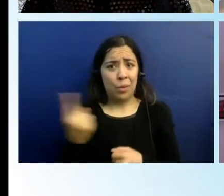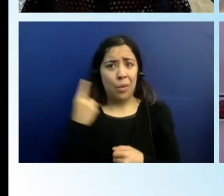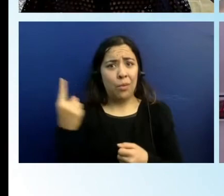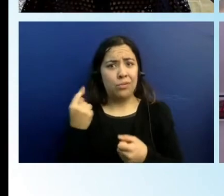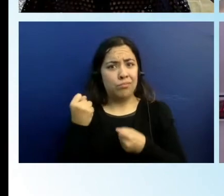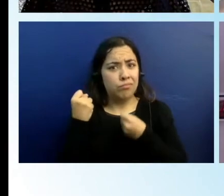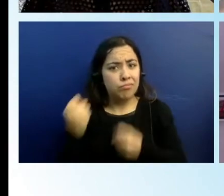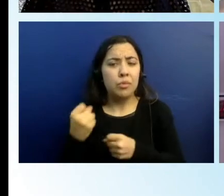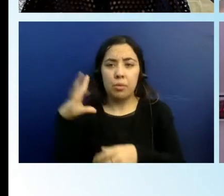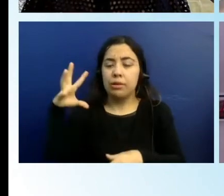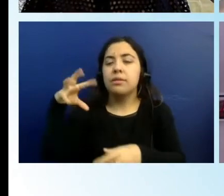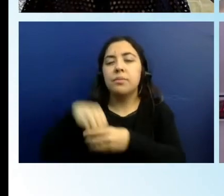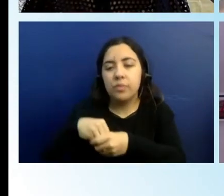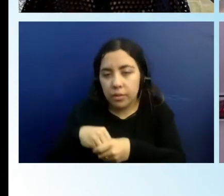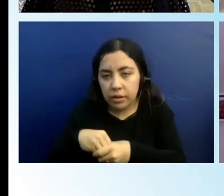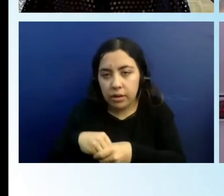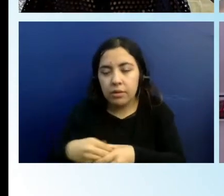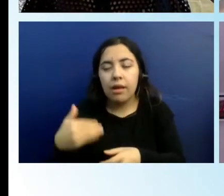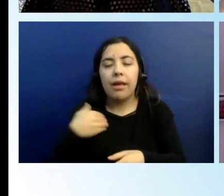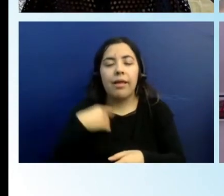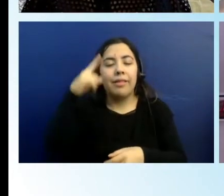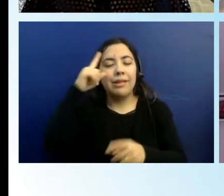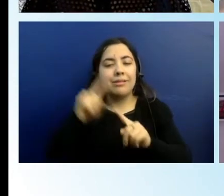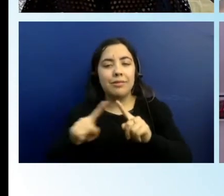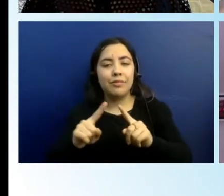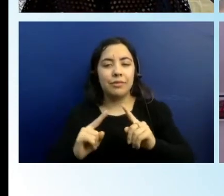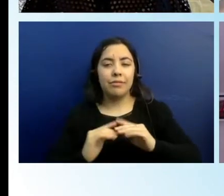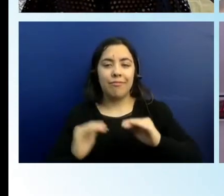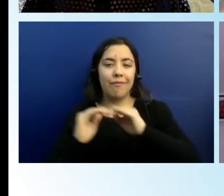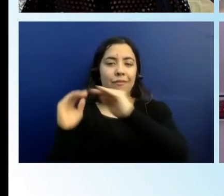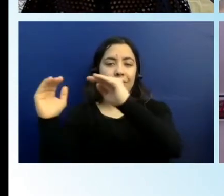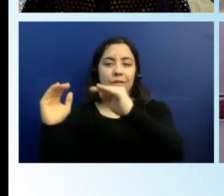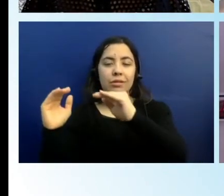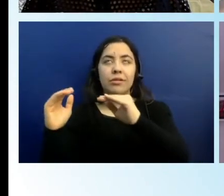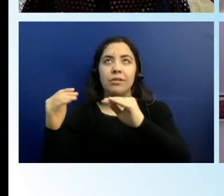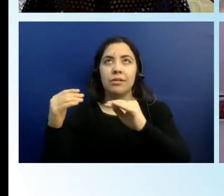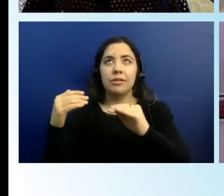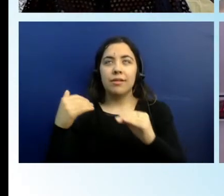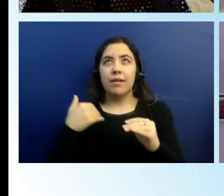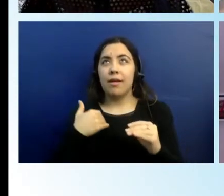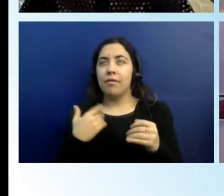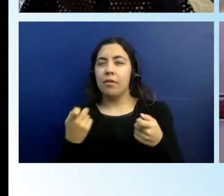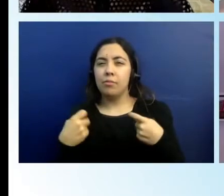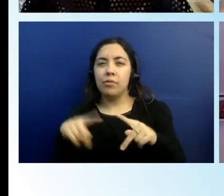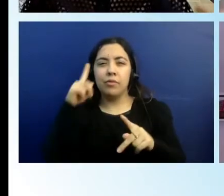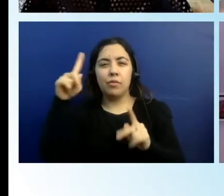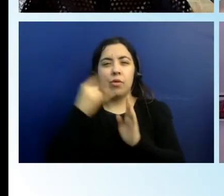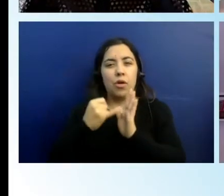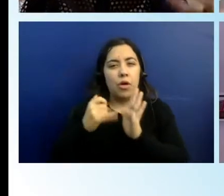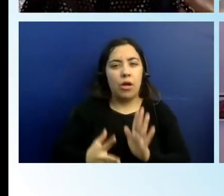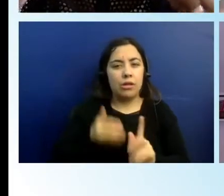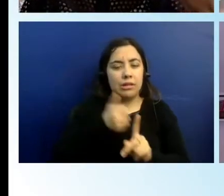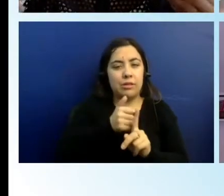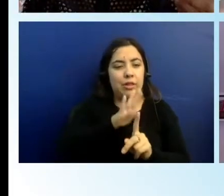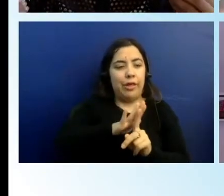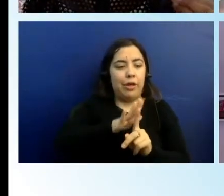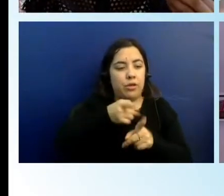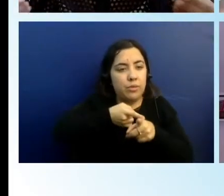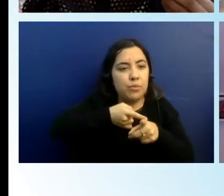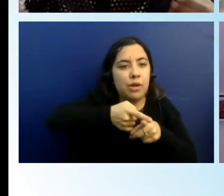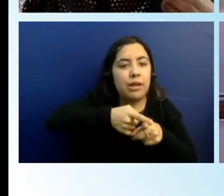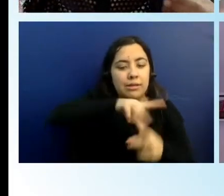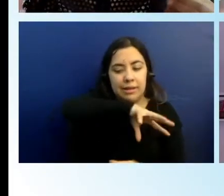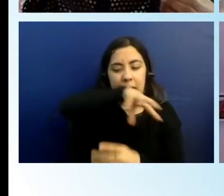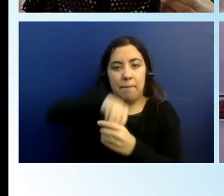always opportunity with artists whose practices embody that it never is about them, is it about a collective, and also that you can see